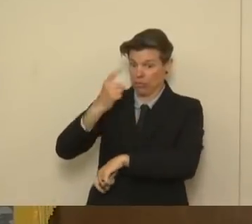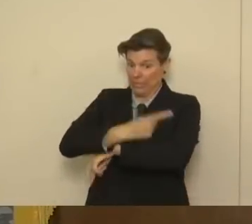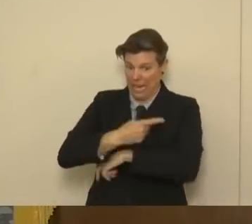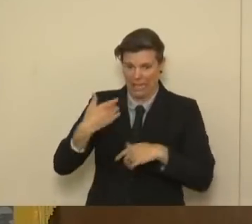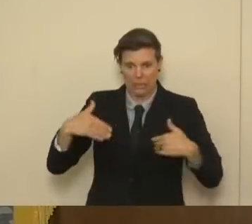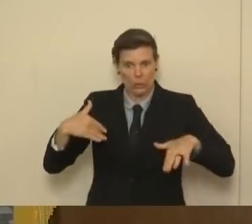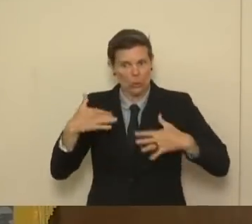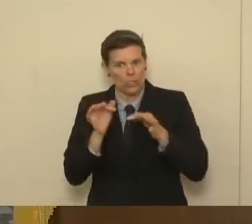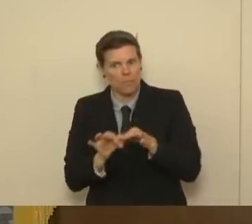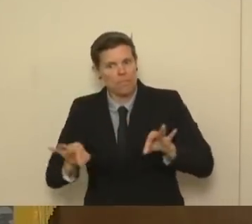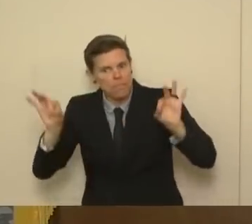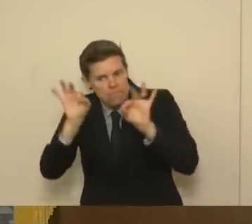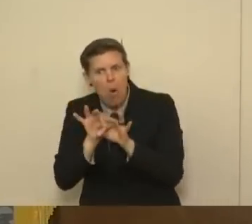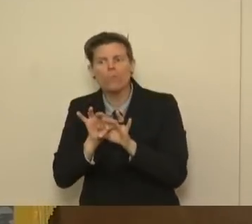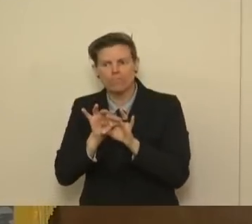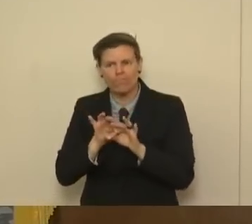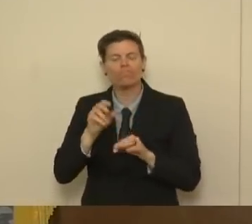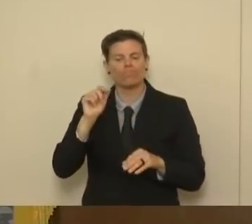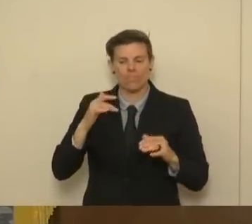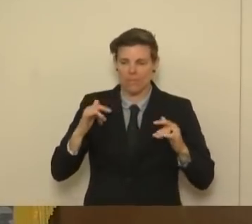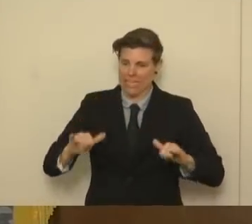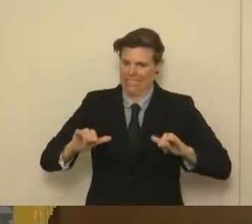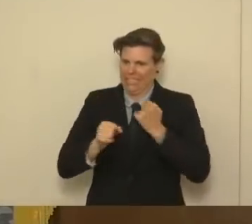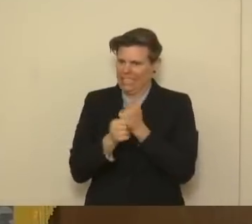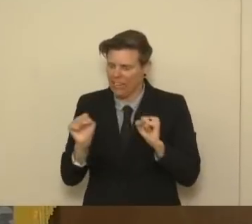feel safe, my family, we're going to wear